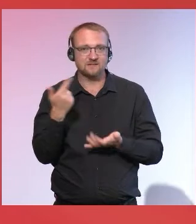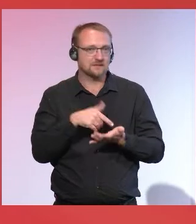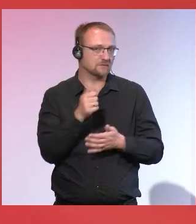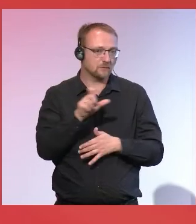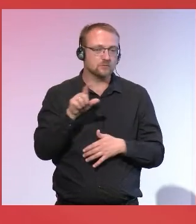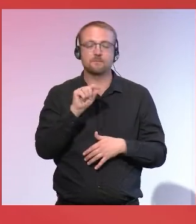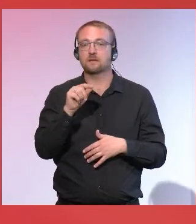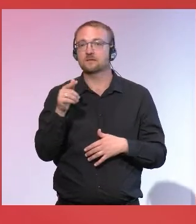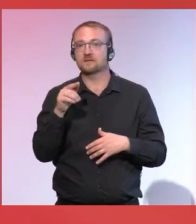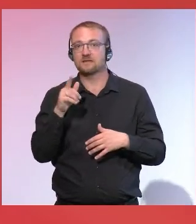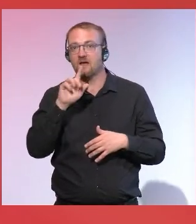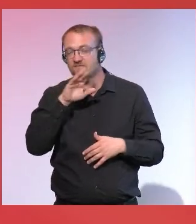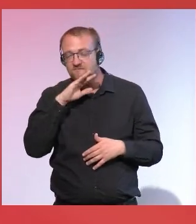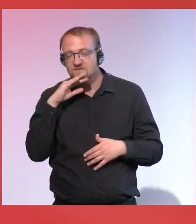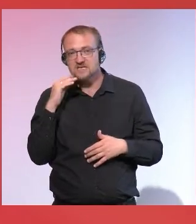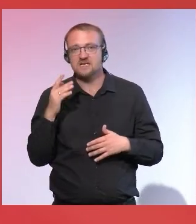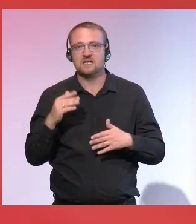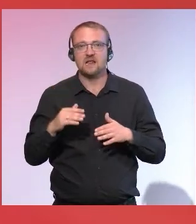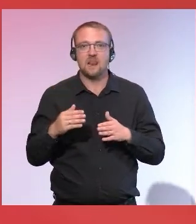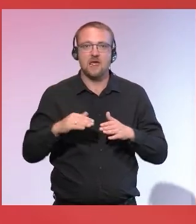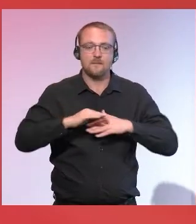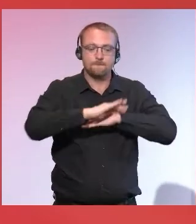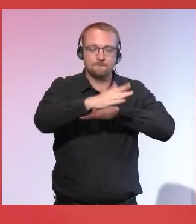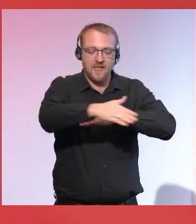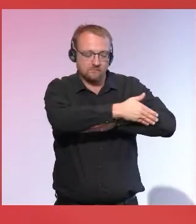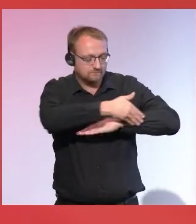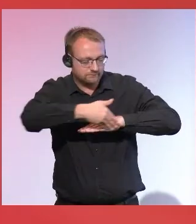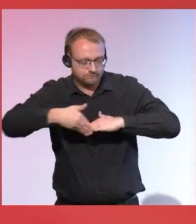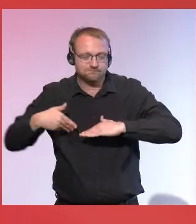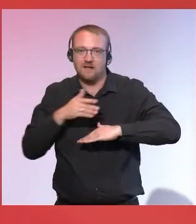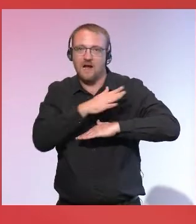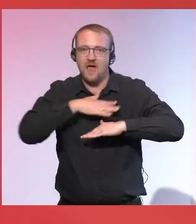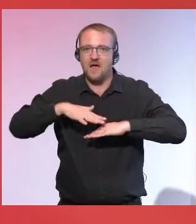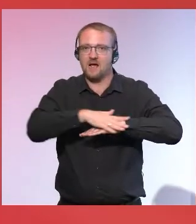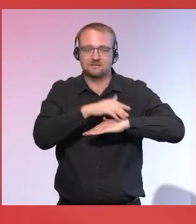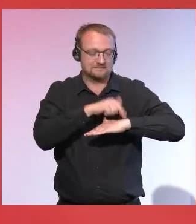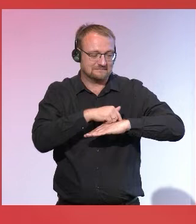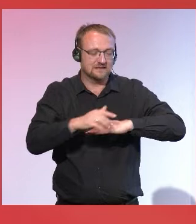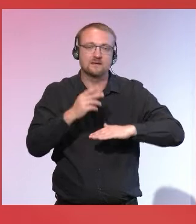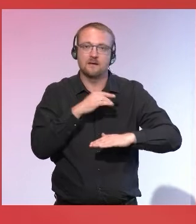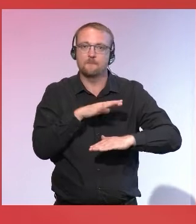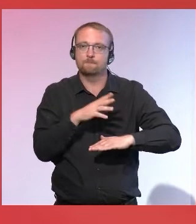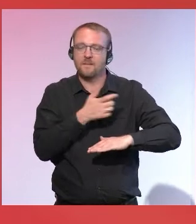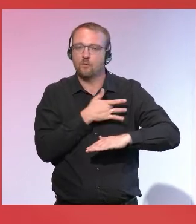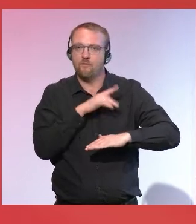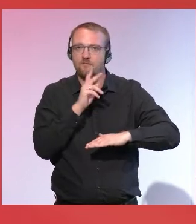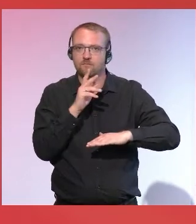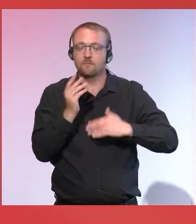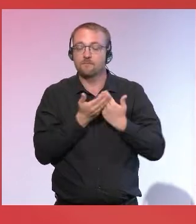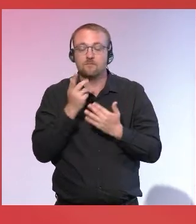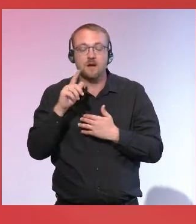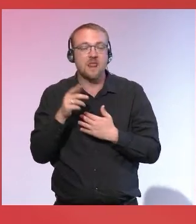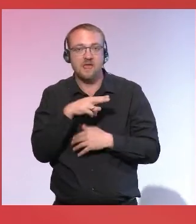And even now, in fact, I know in Britain, for example, that coastal communities are very threatened by sea level rise and